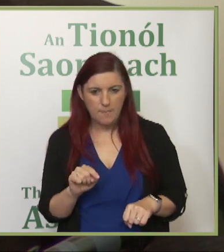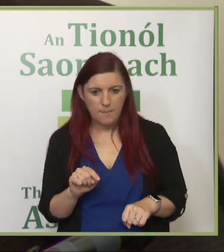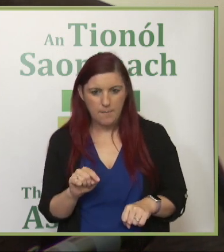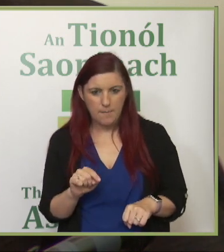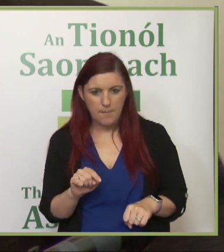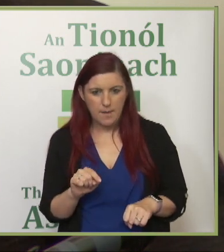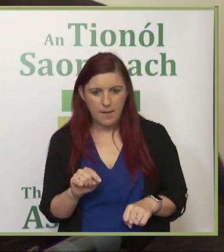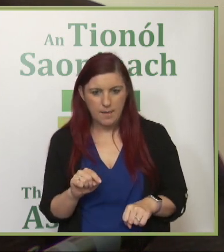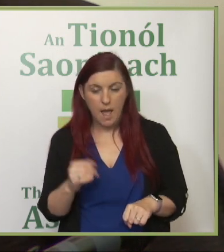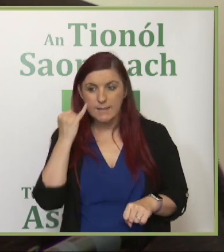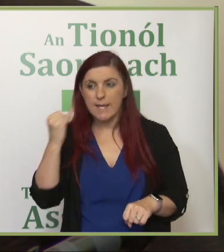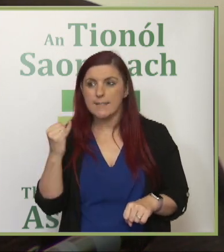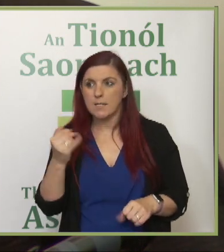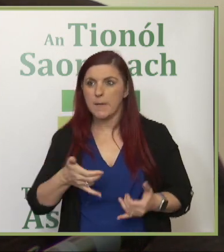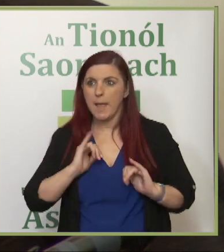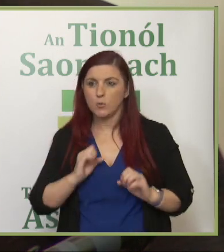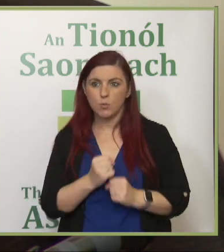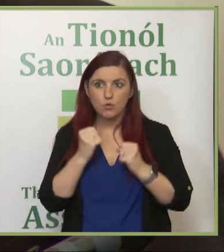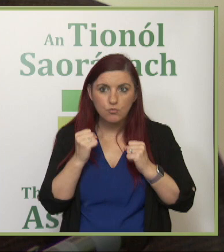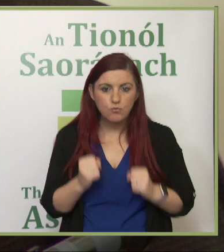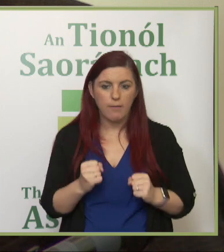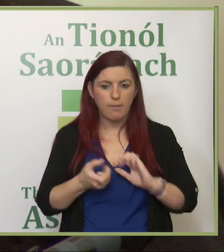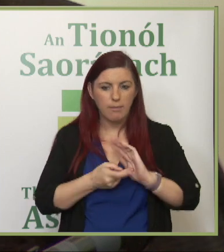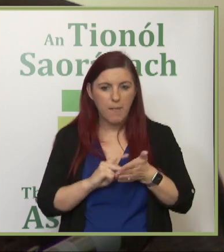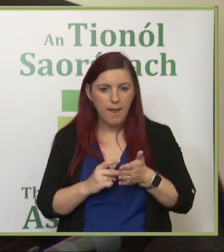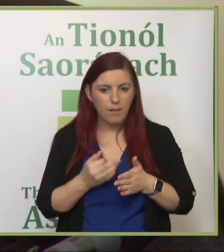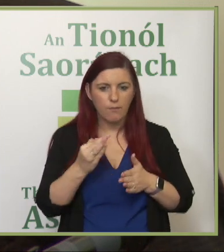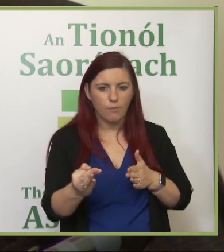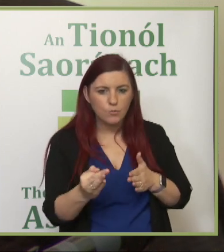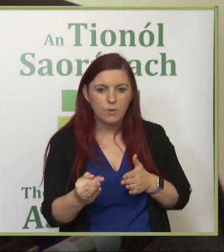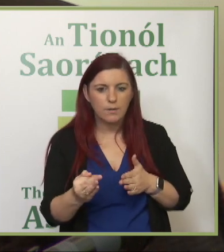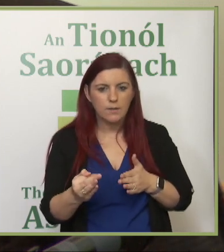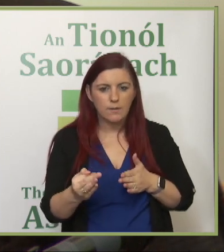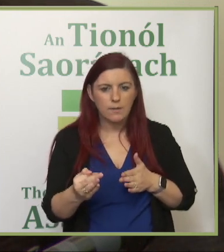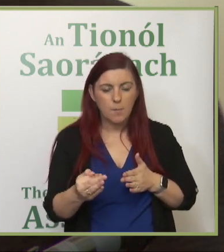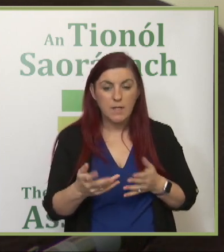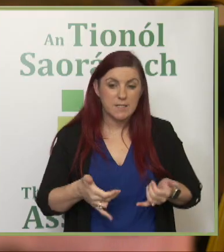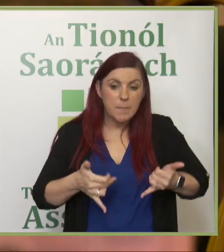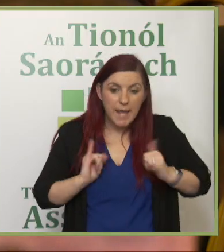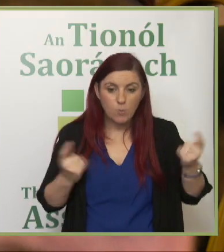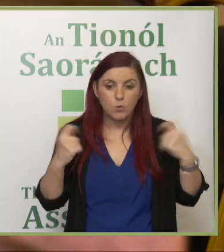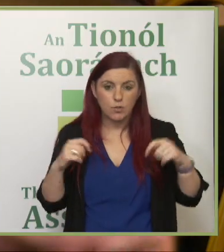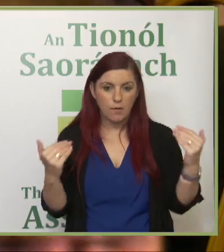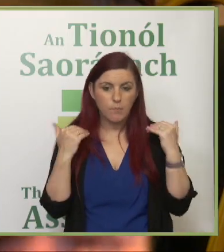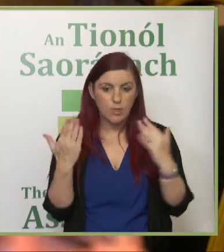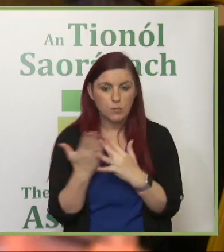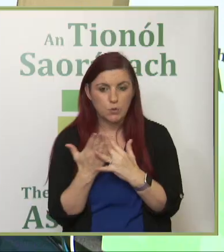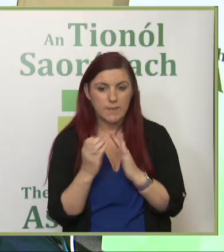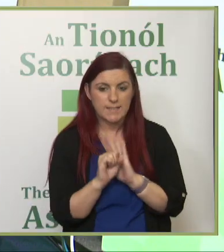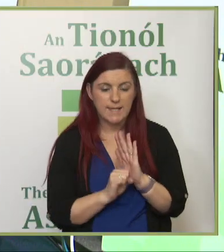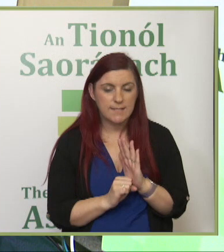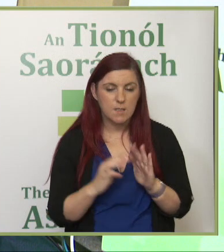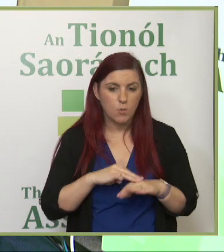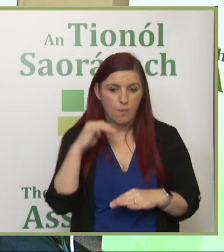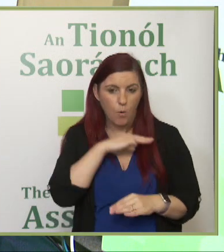strengthen that in the future, and I think that's a really good idea, given just this complexity and diversity we face these days. Thank you, Paul. And